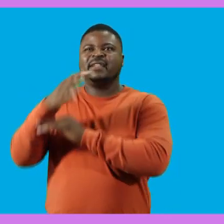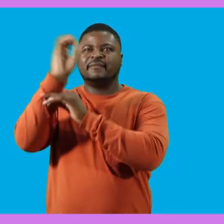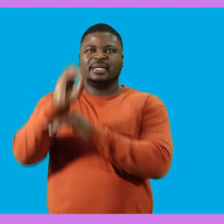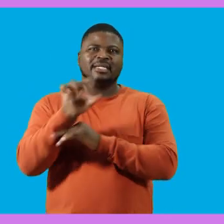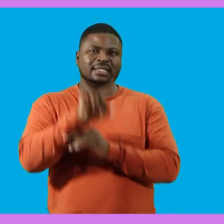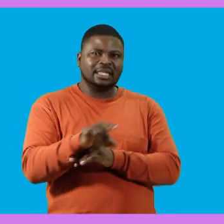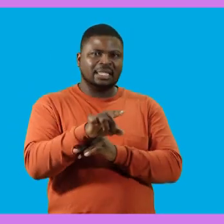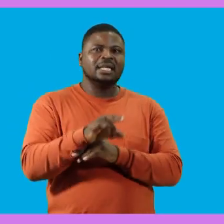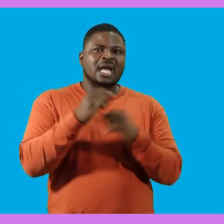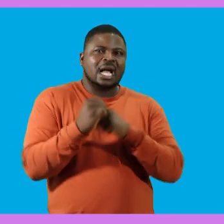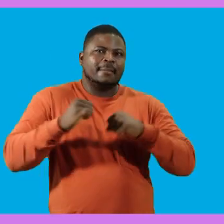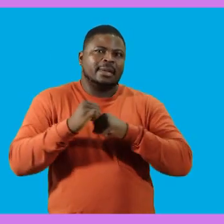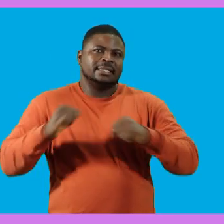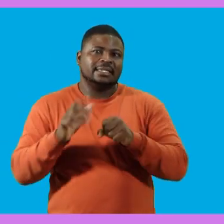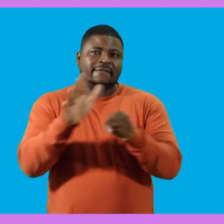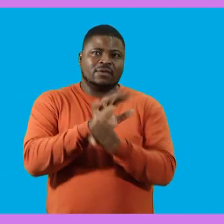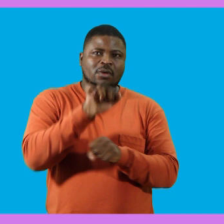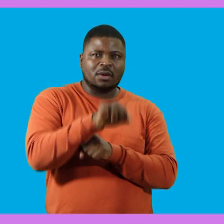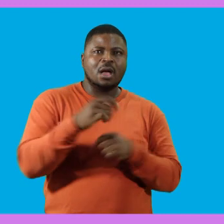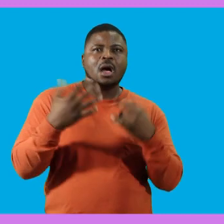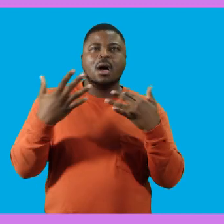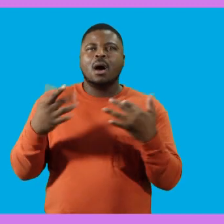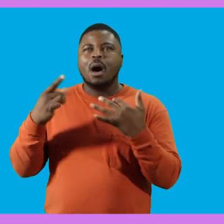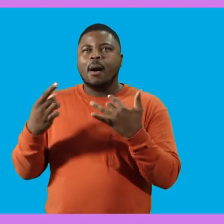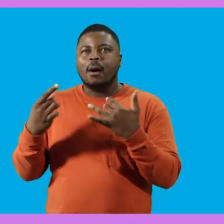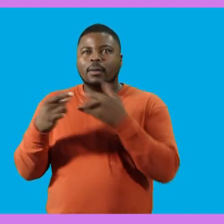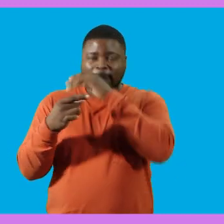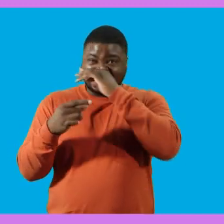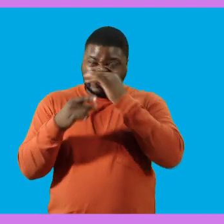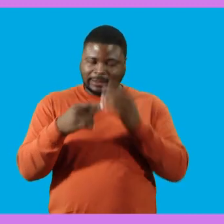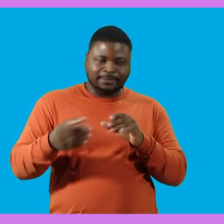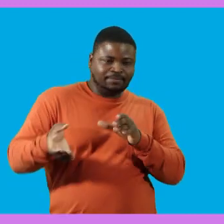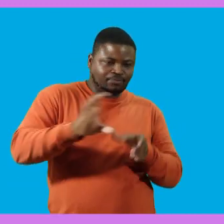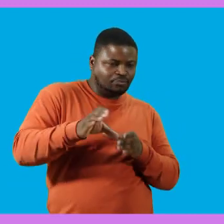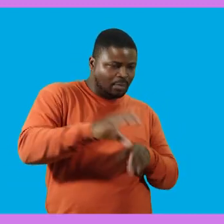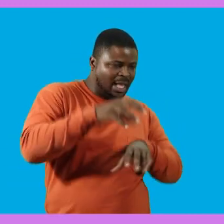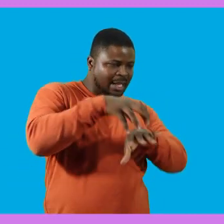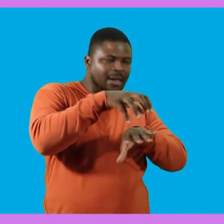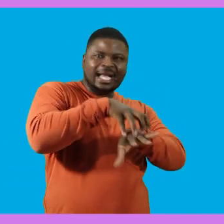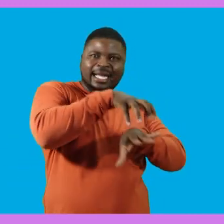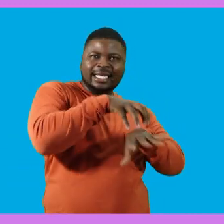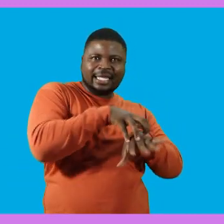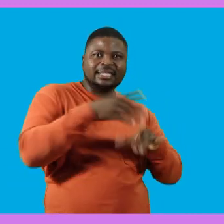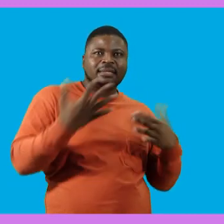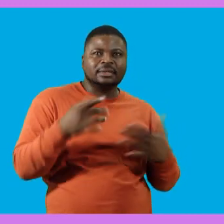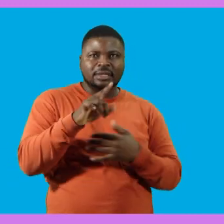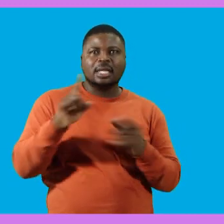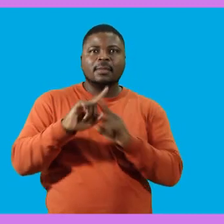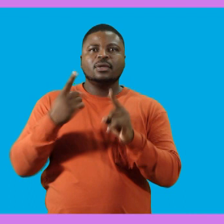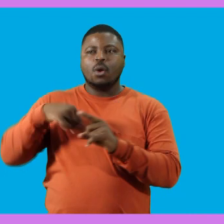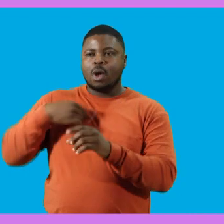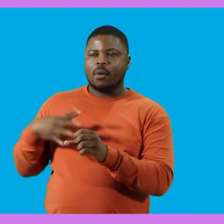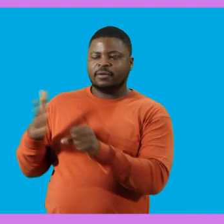25 liters per minute? So what the question is saying, we want to fill it, but only to